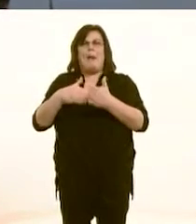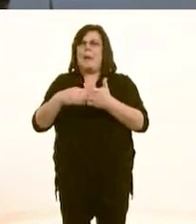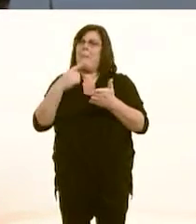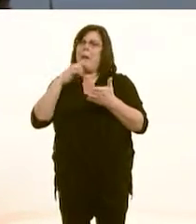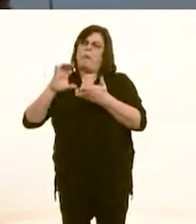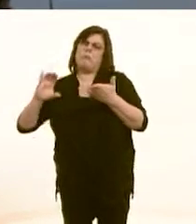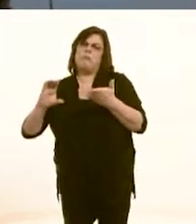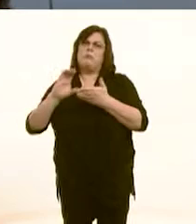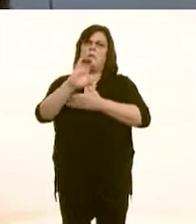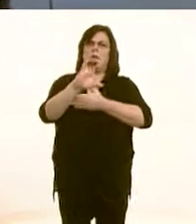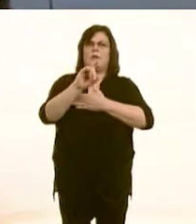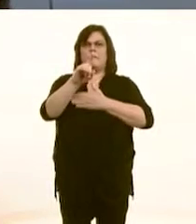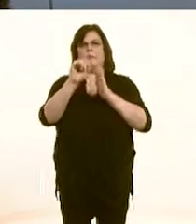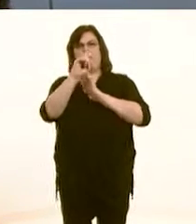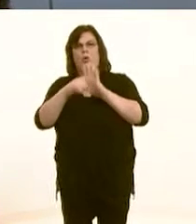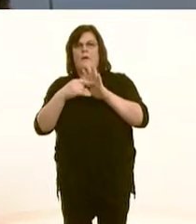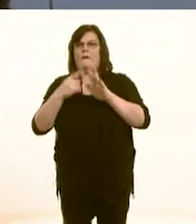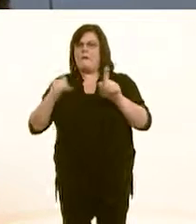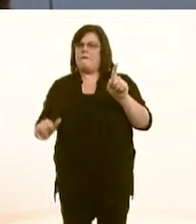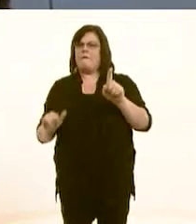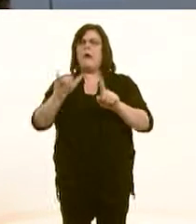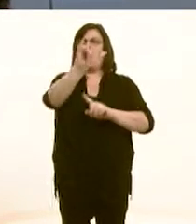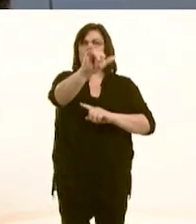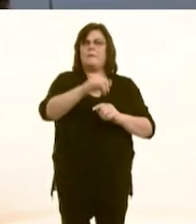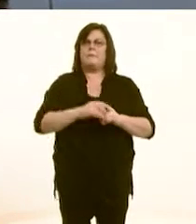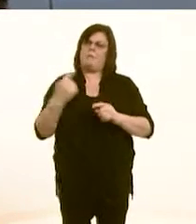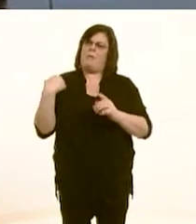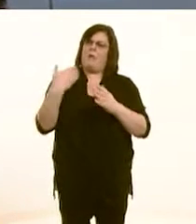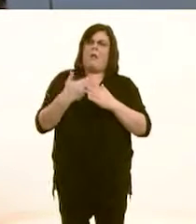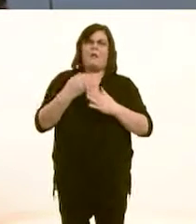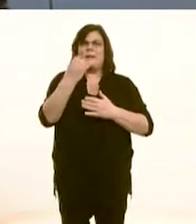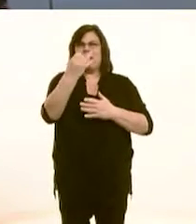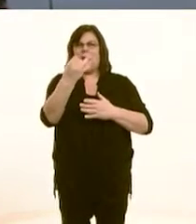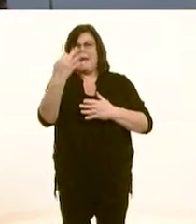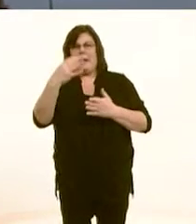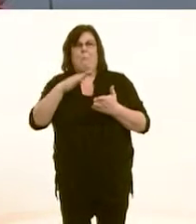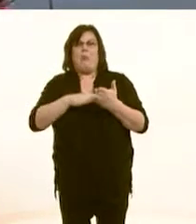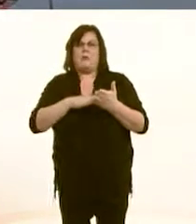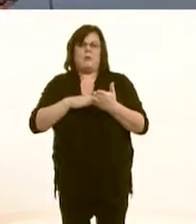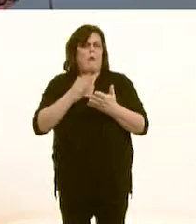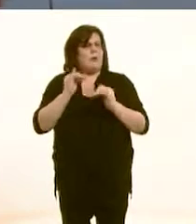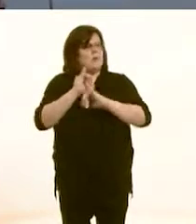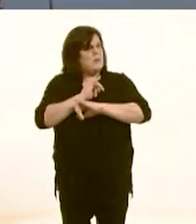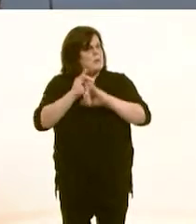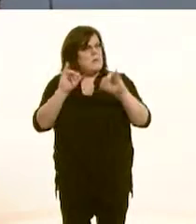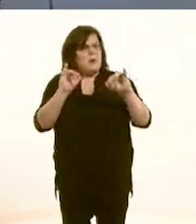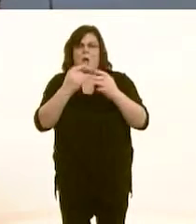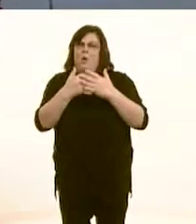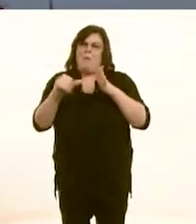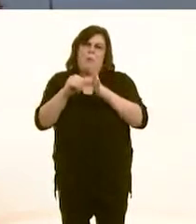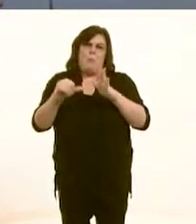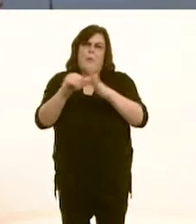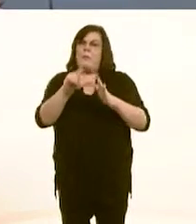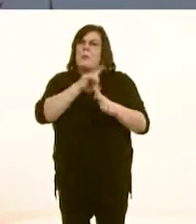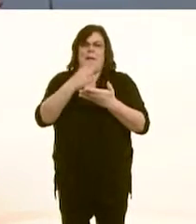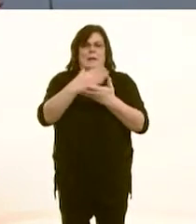that project by the Welsh Government. To say the last 7 or 8 months have been chaotic is most probably an understatement, with safety